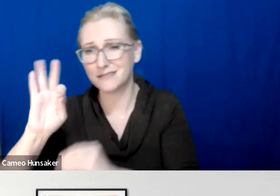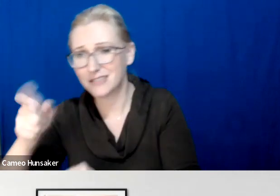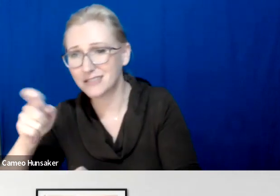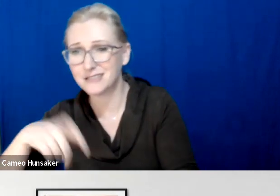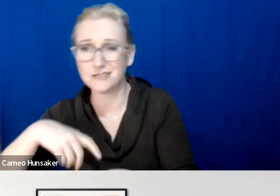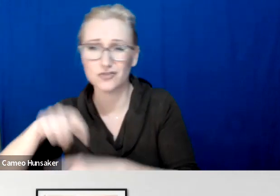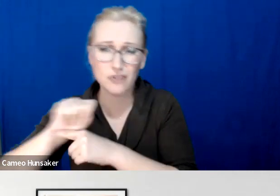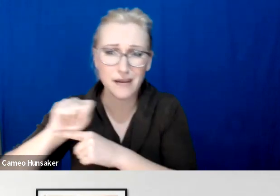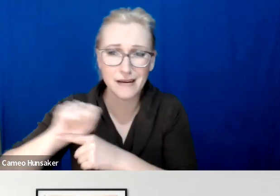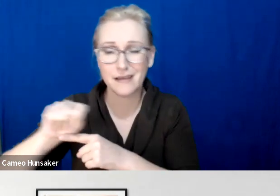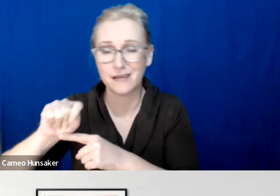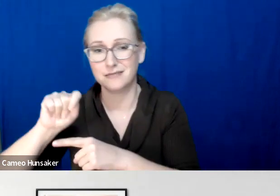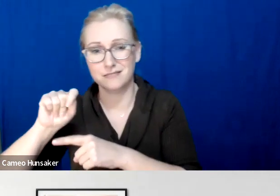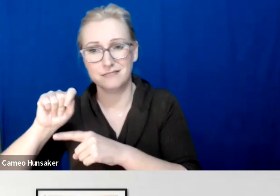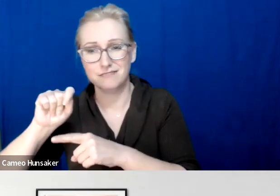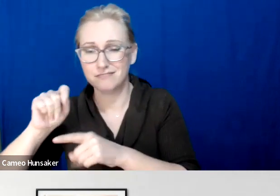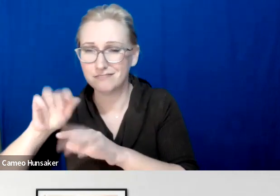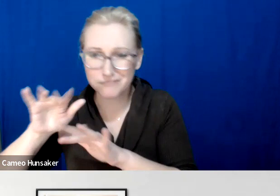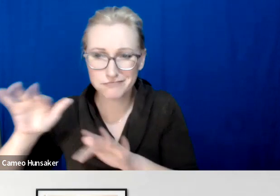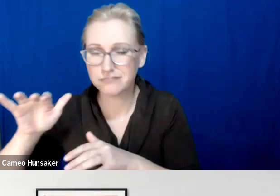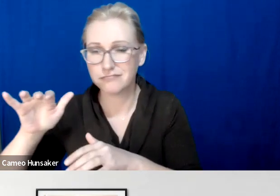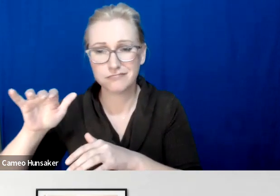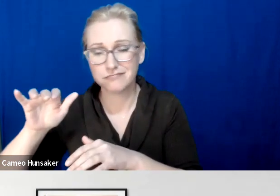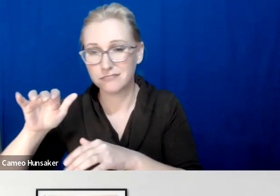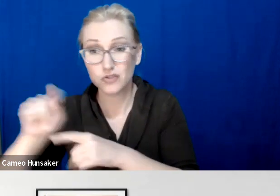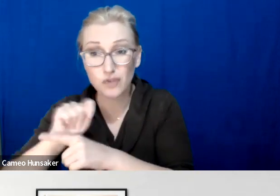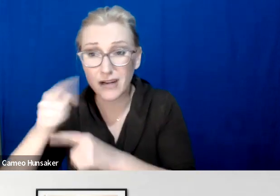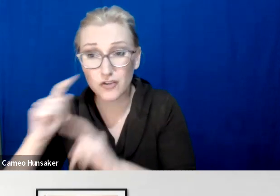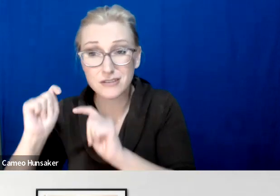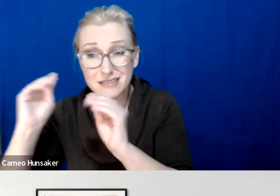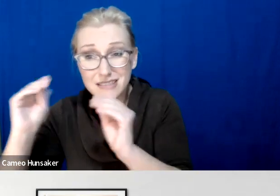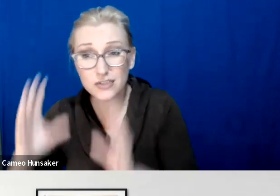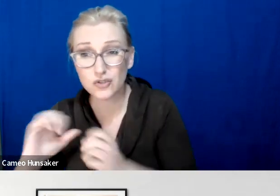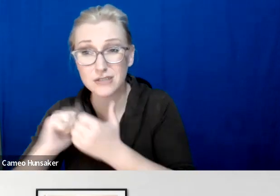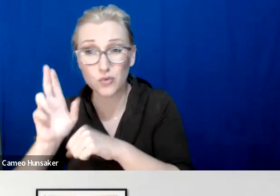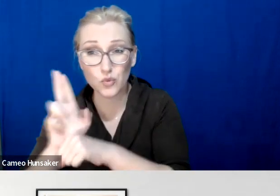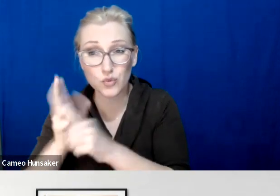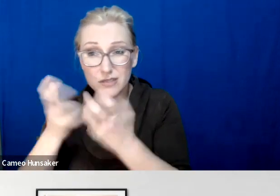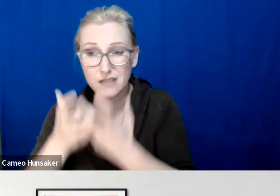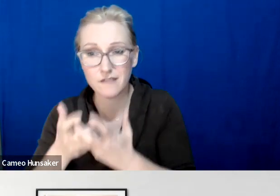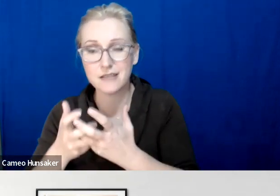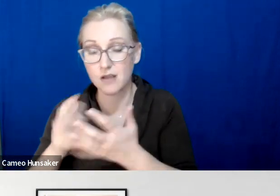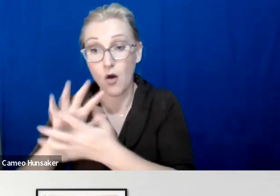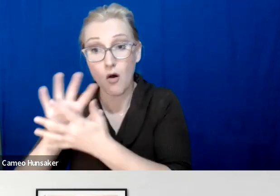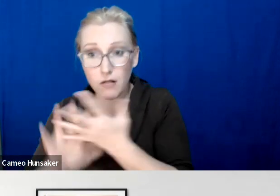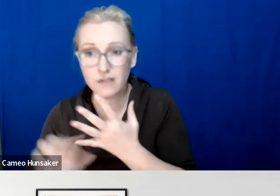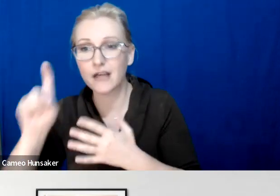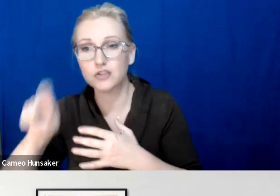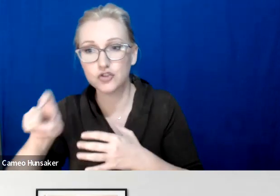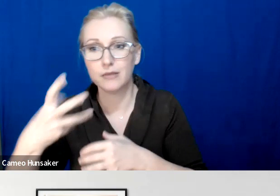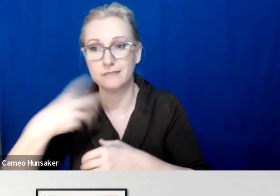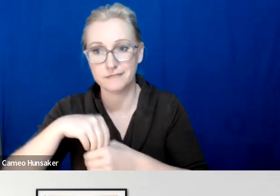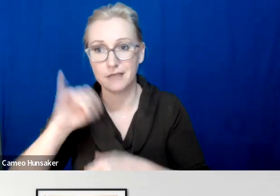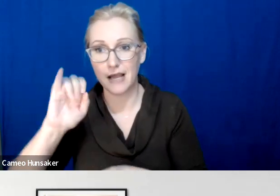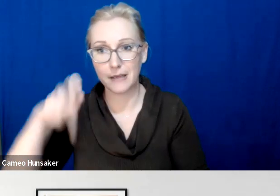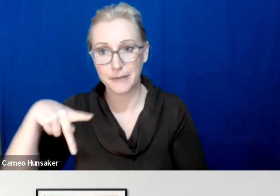or training for the child or the family or other teachers about how to use the device, all of that should also be documented in the